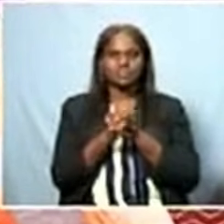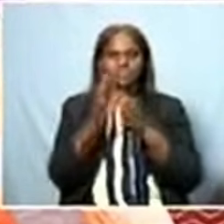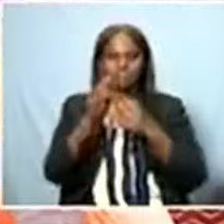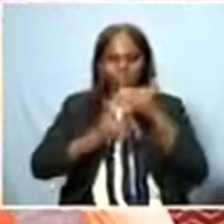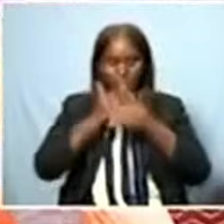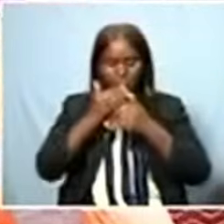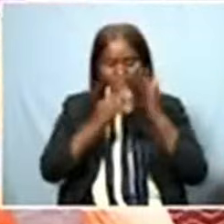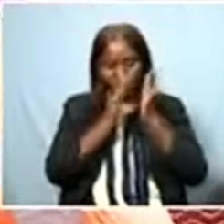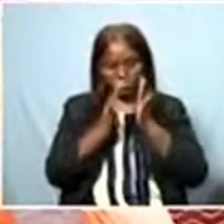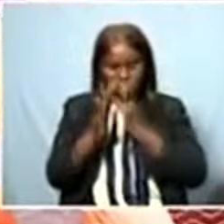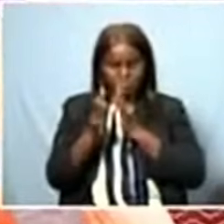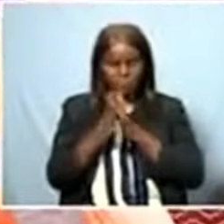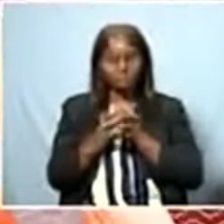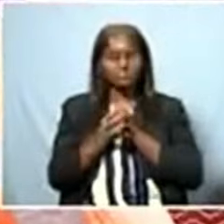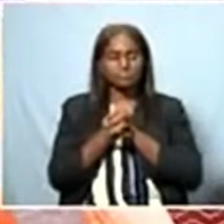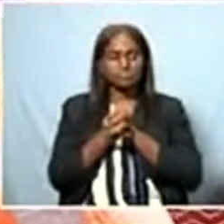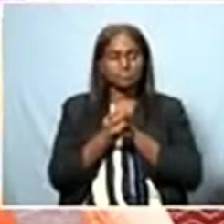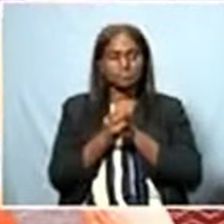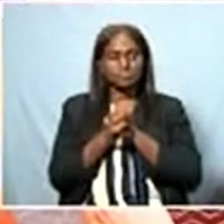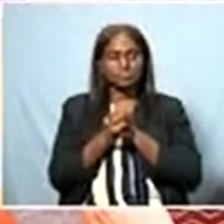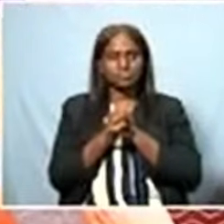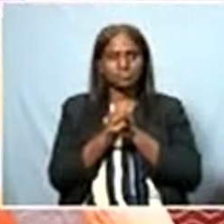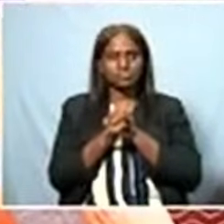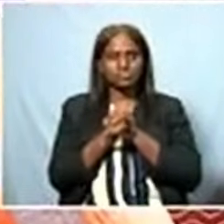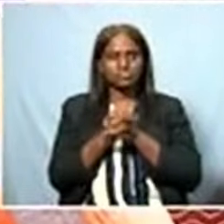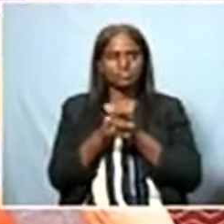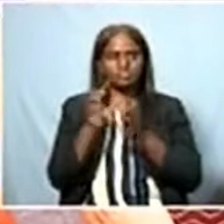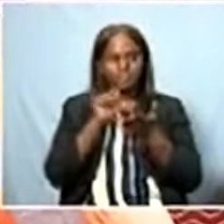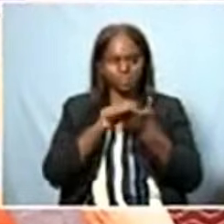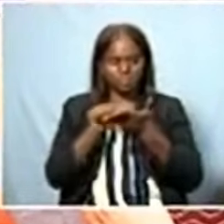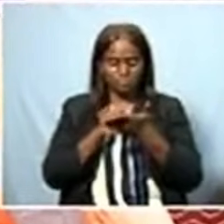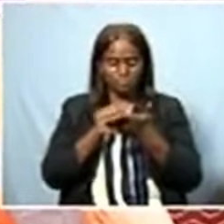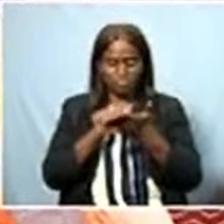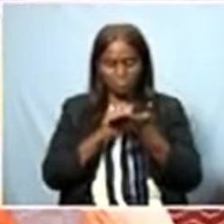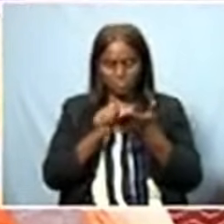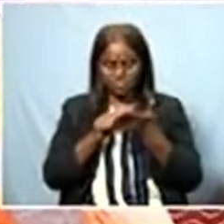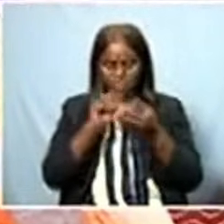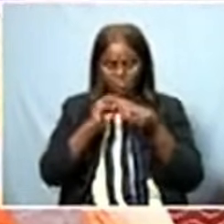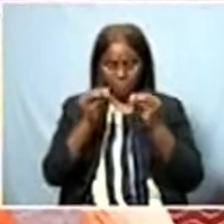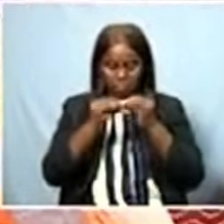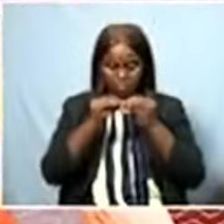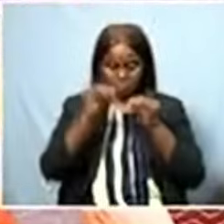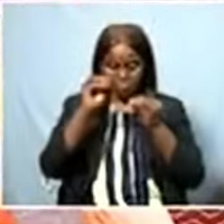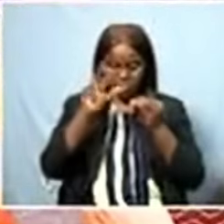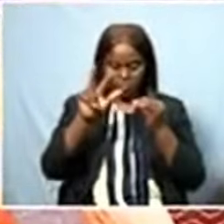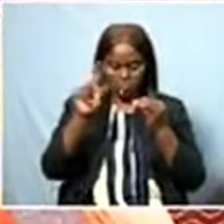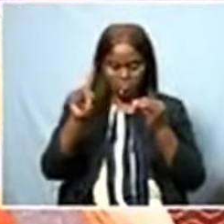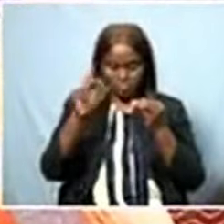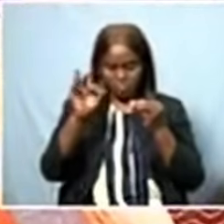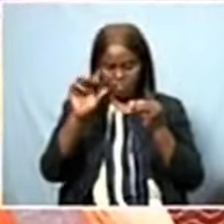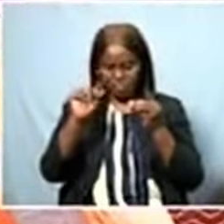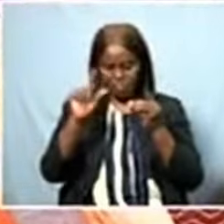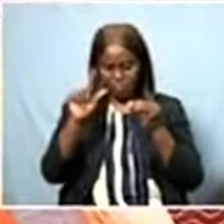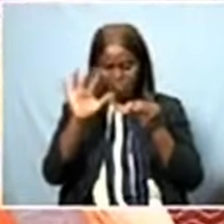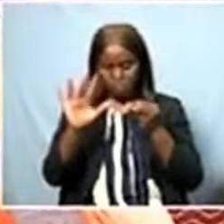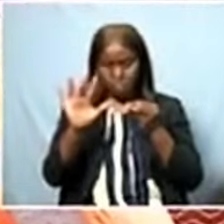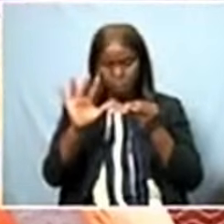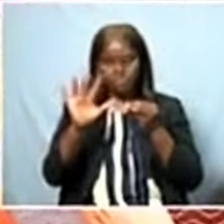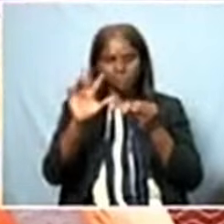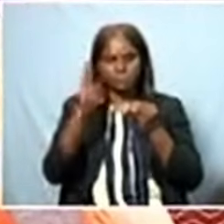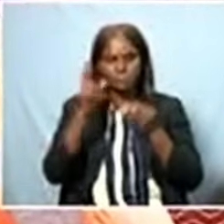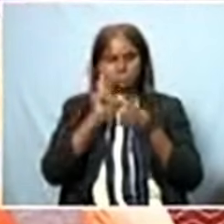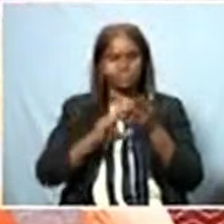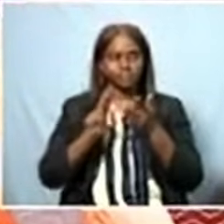Next order. The Betting Levy Bill, National Assembly Bill Number 31 of 2025,